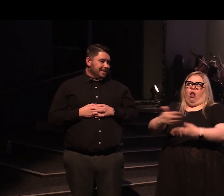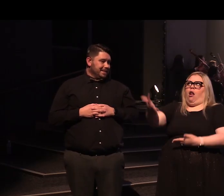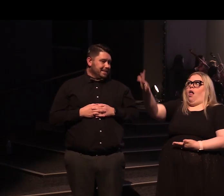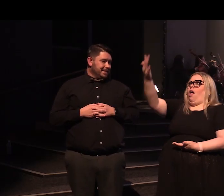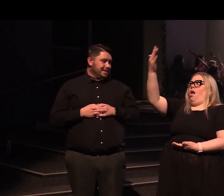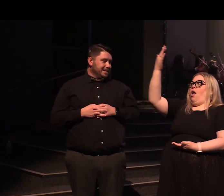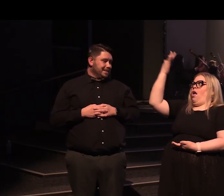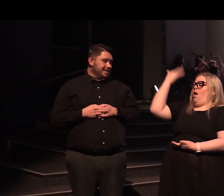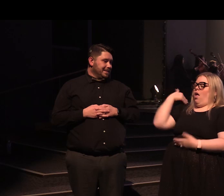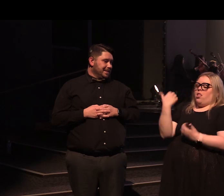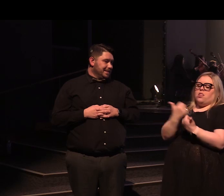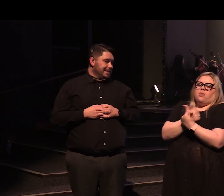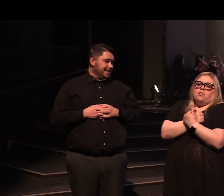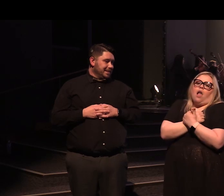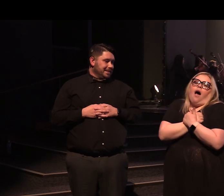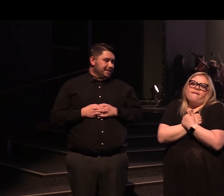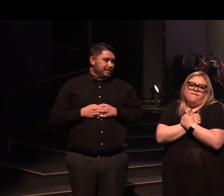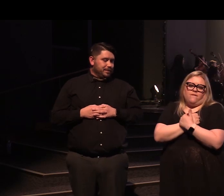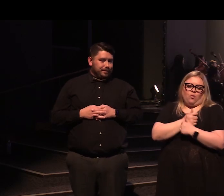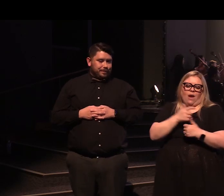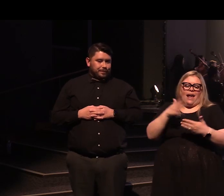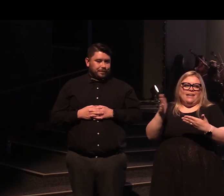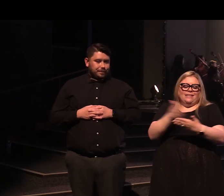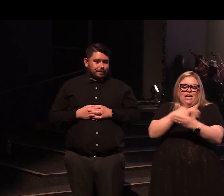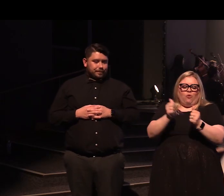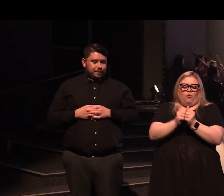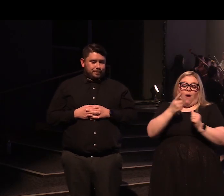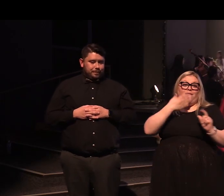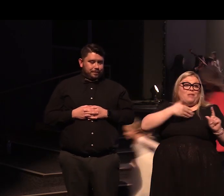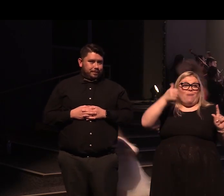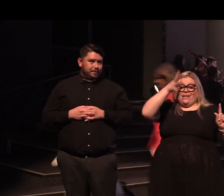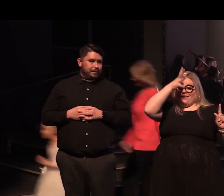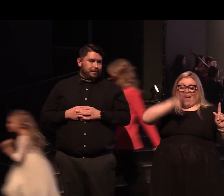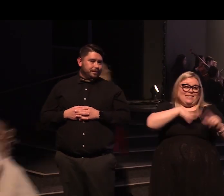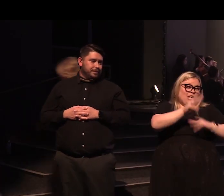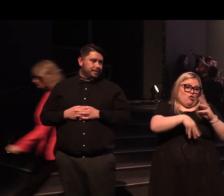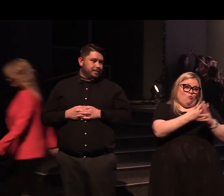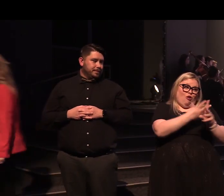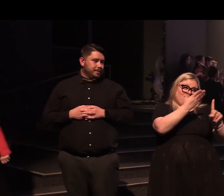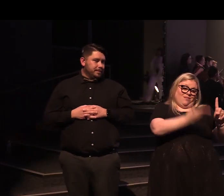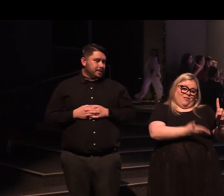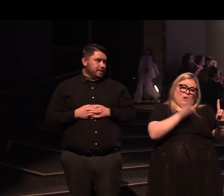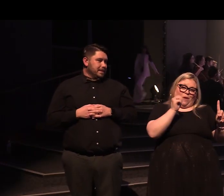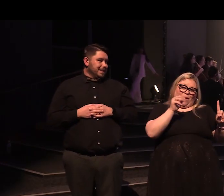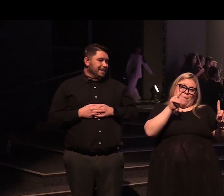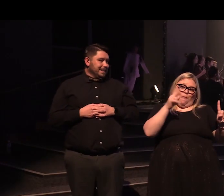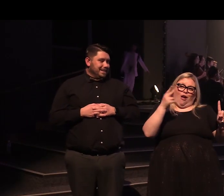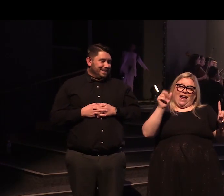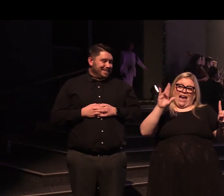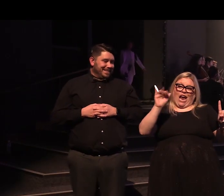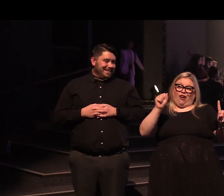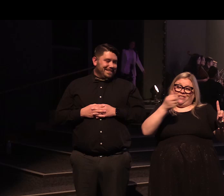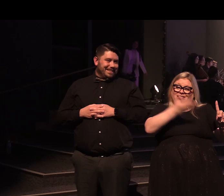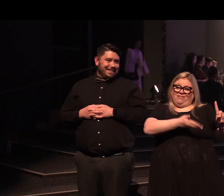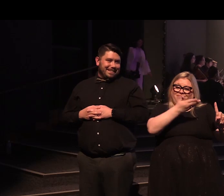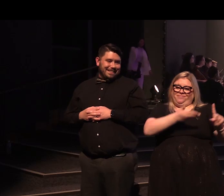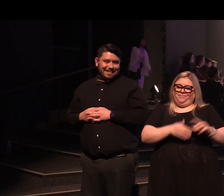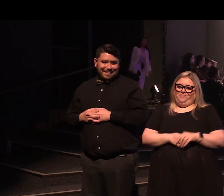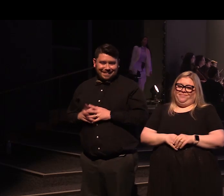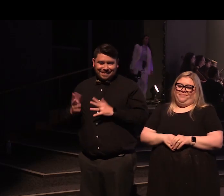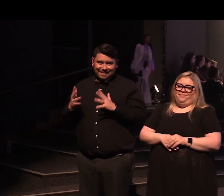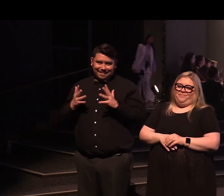And love that I get to sing it with one of the best guys in the world, Mark Harris. Here we go.